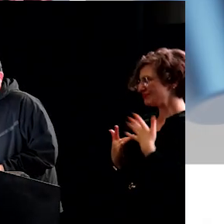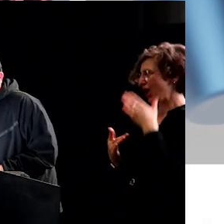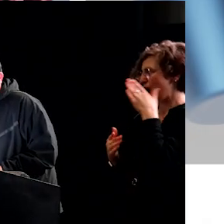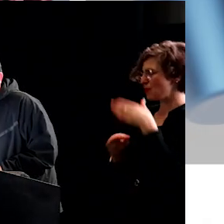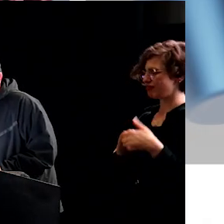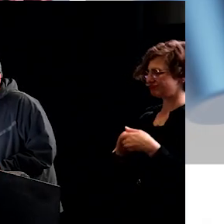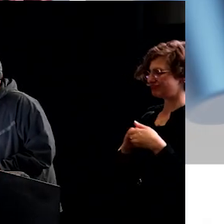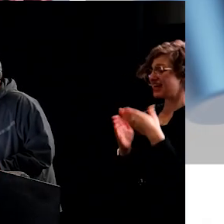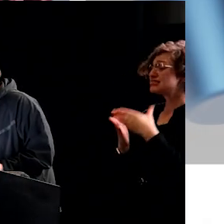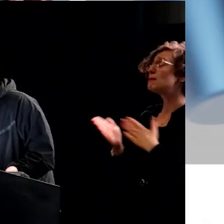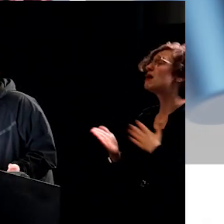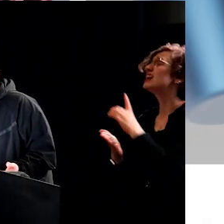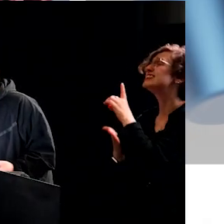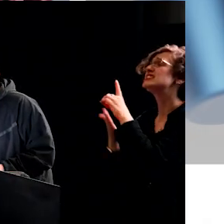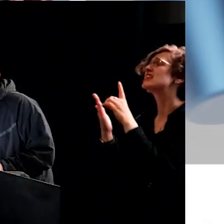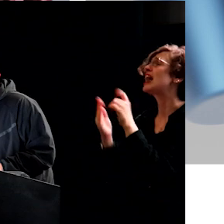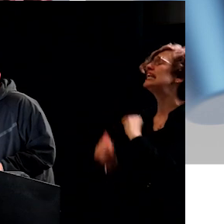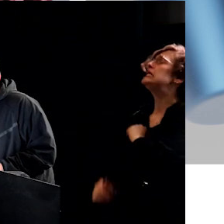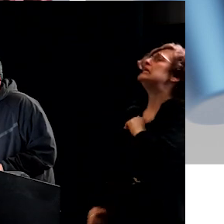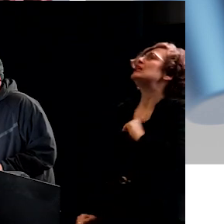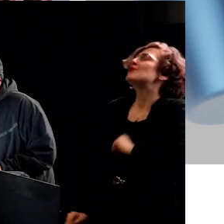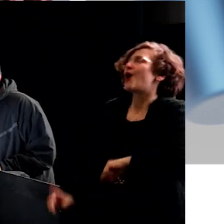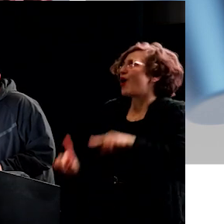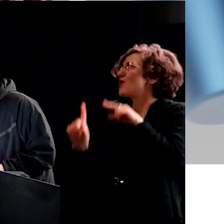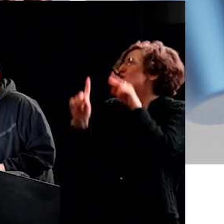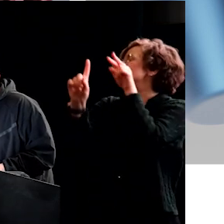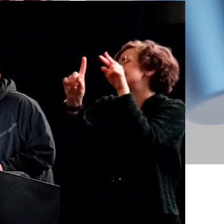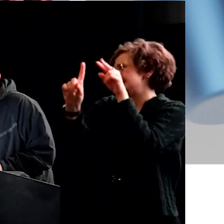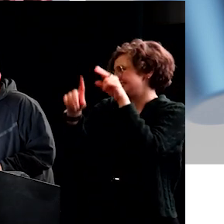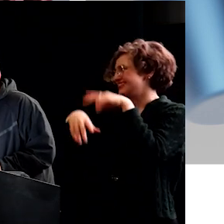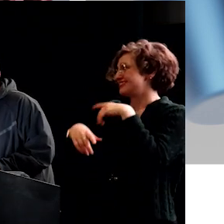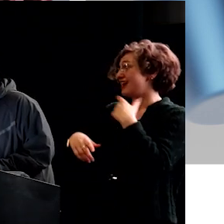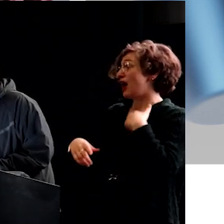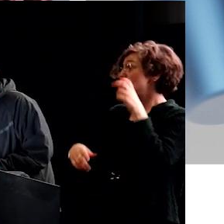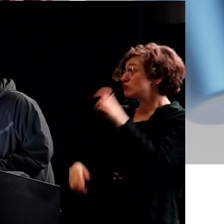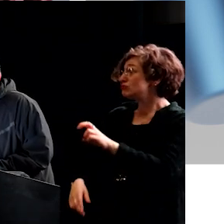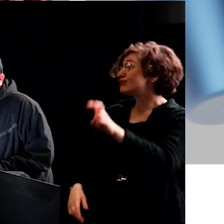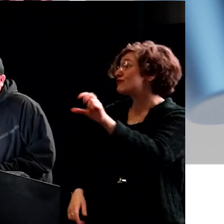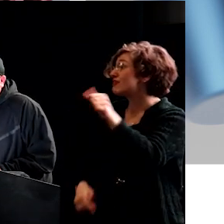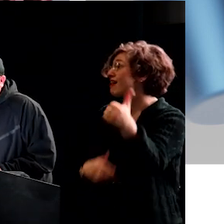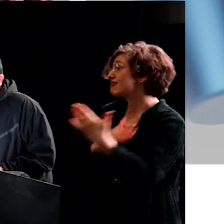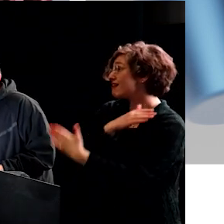my design heroes. I get to travel to other countries and build offsite,